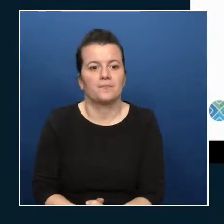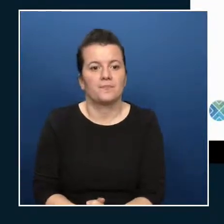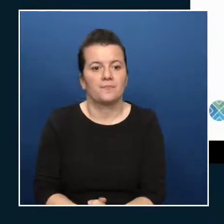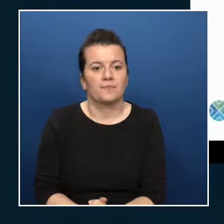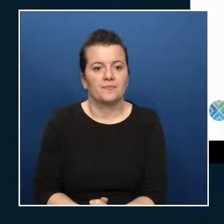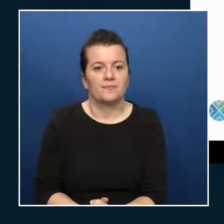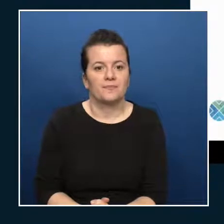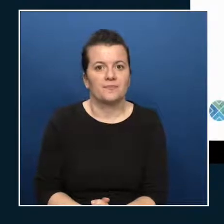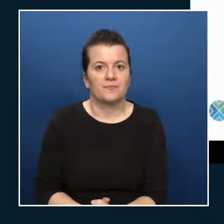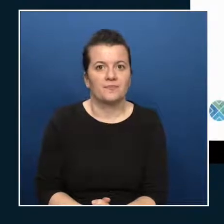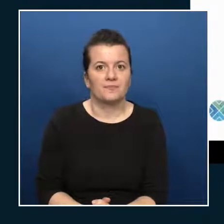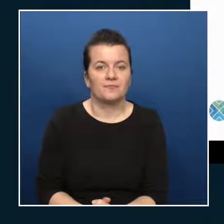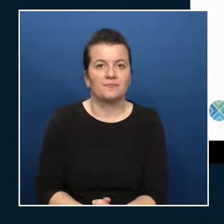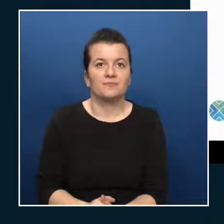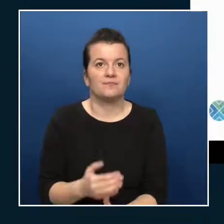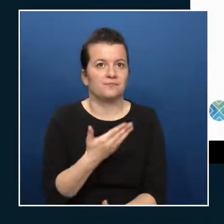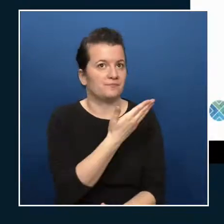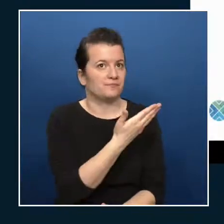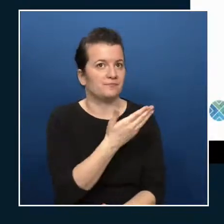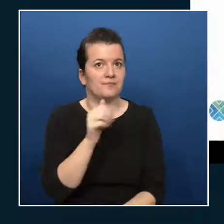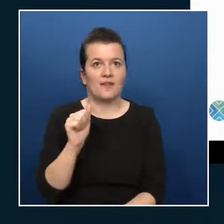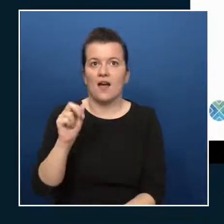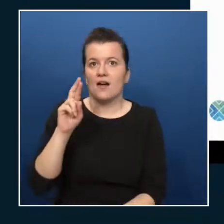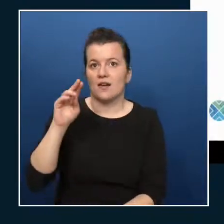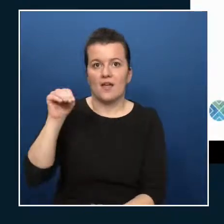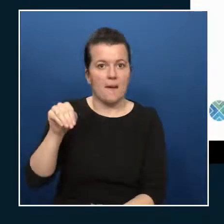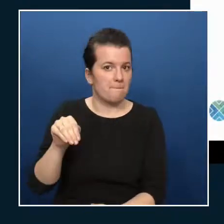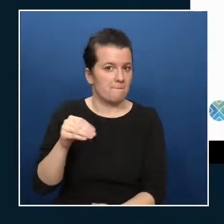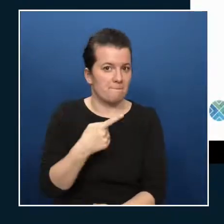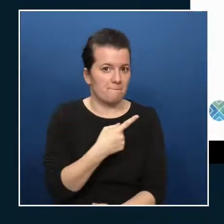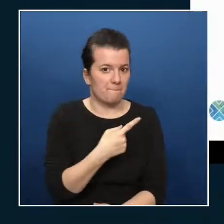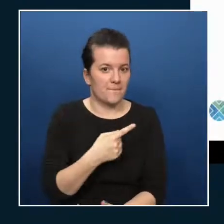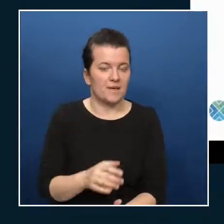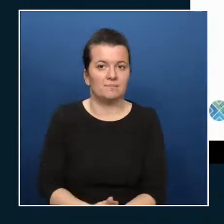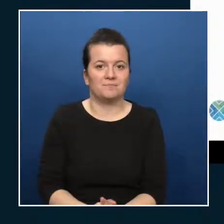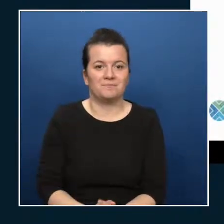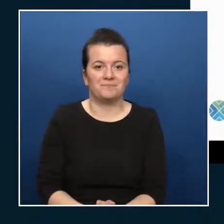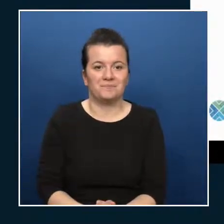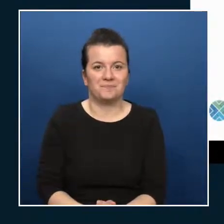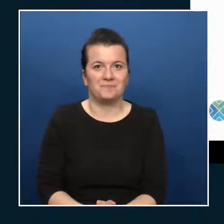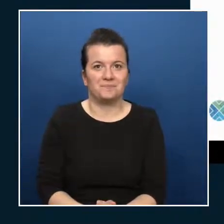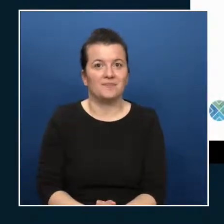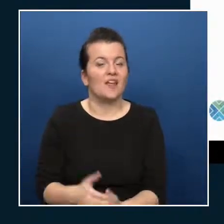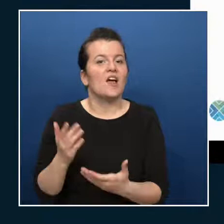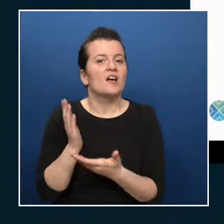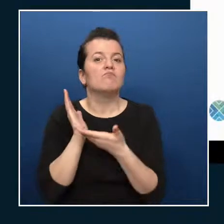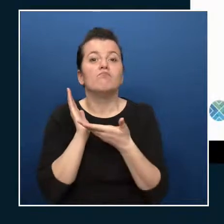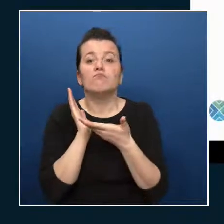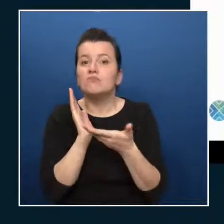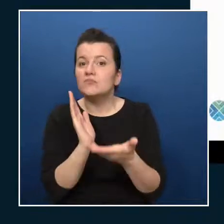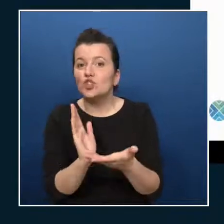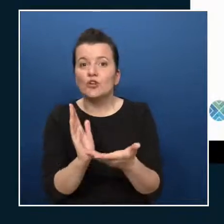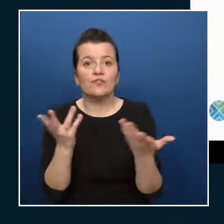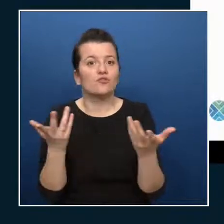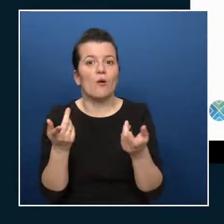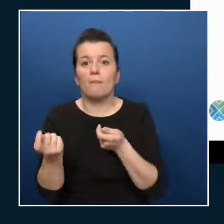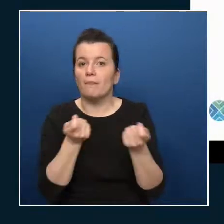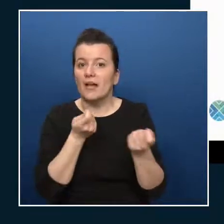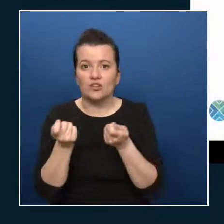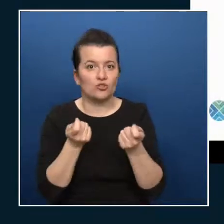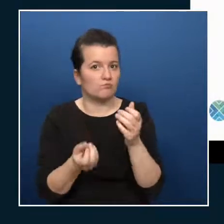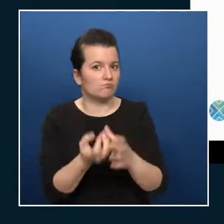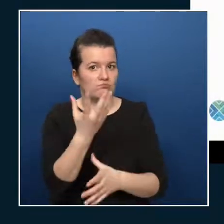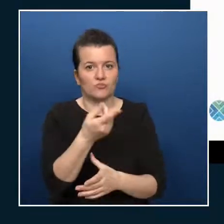So next up, Azure Resource Manager. So this is the service for managing and deploying resources in your Azure